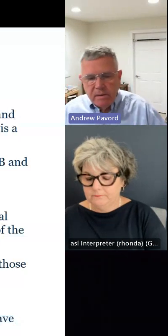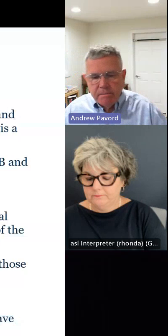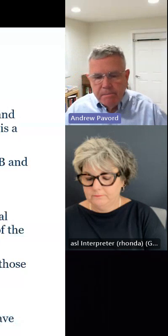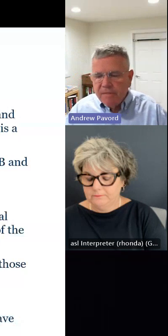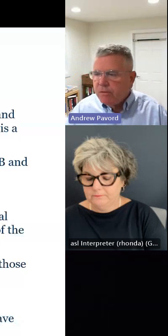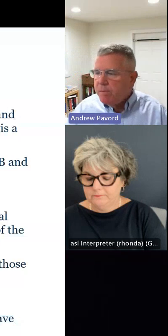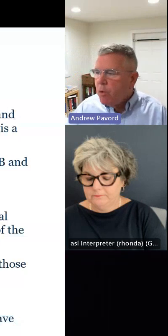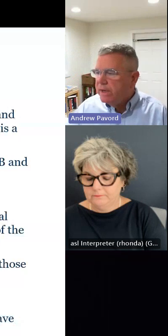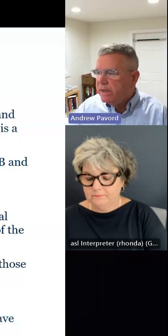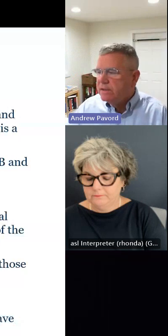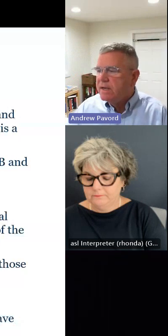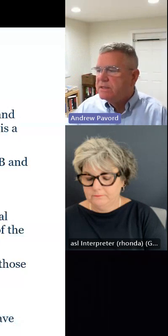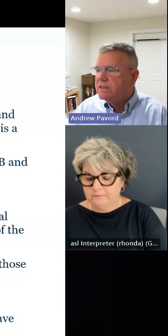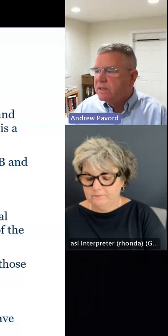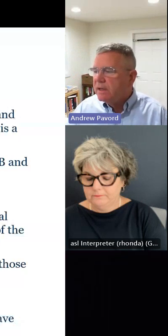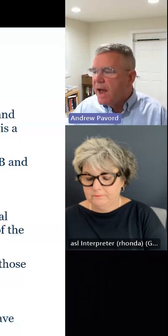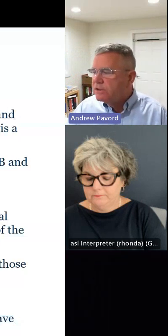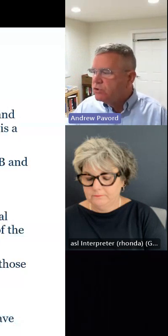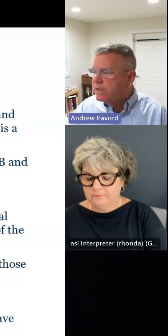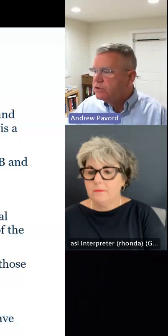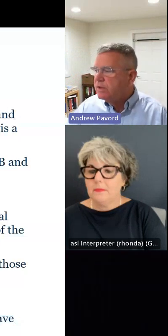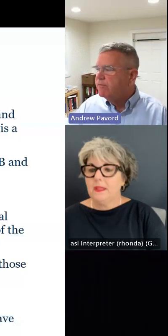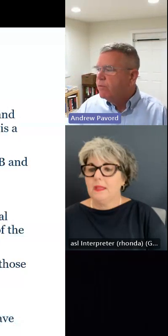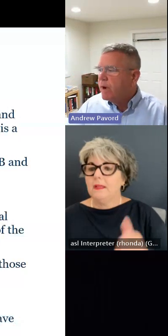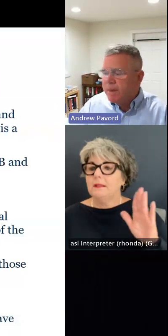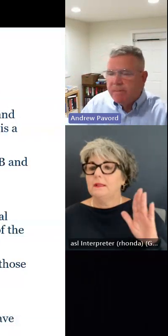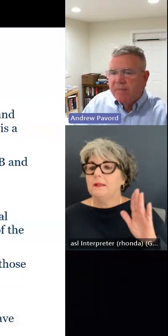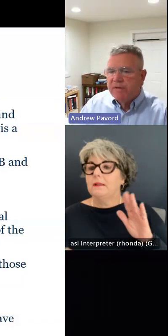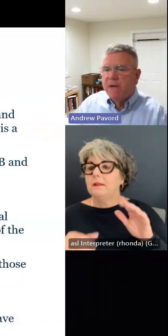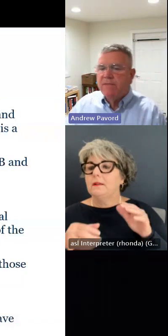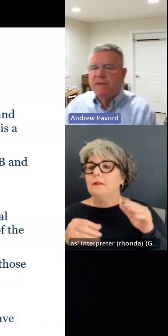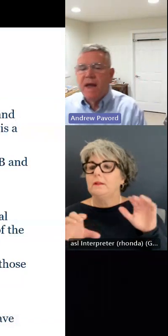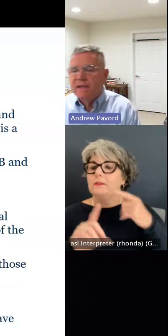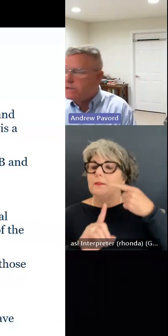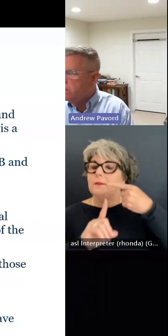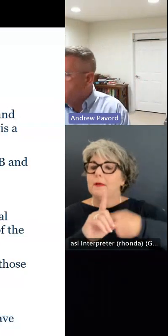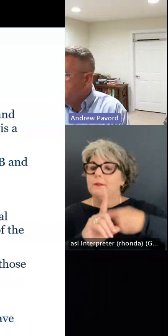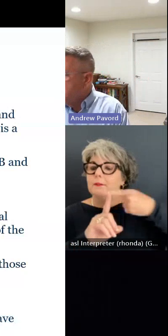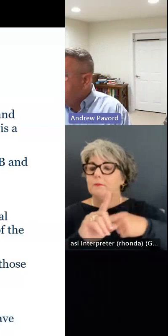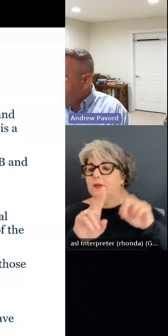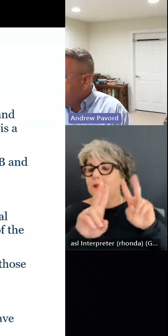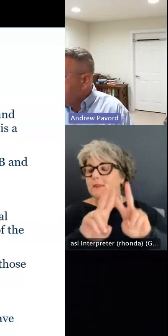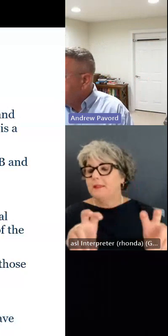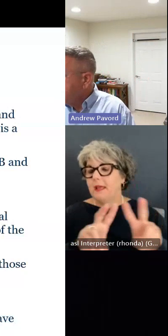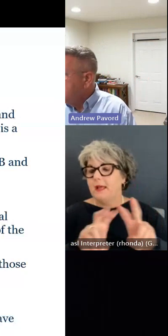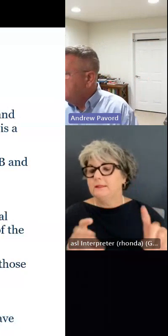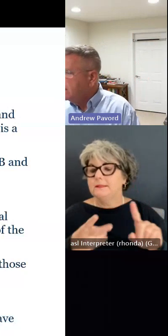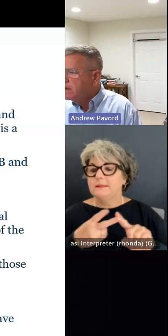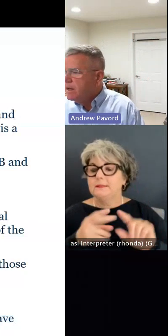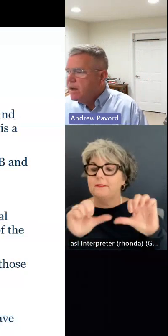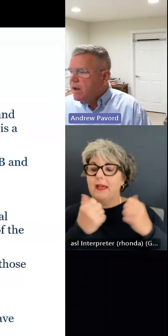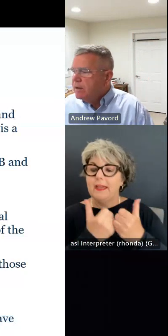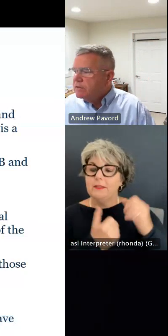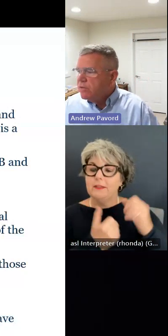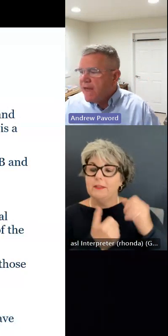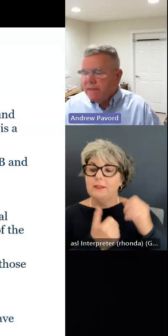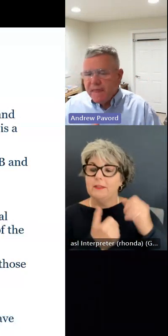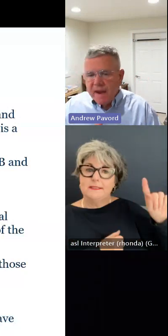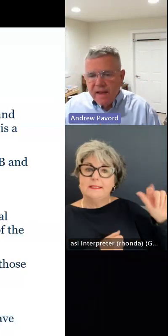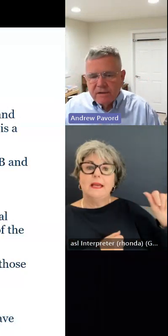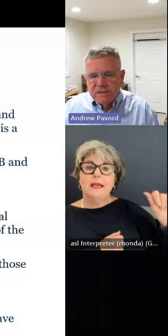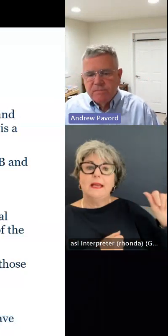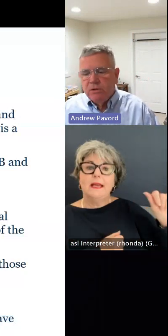what monthly reporting does is it allows Treasury to perform the month-to-month analysis of agency data.